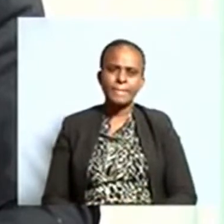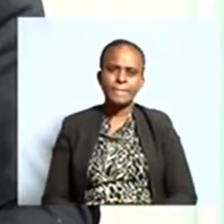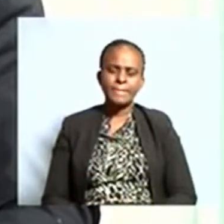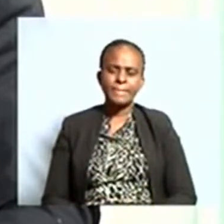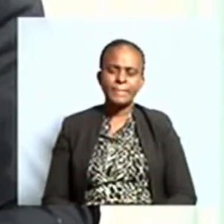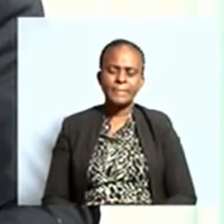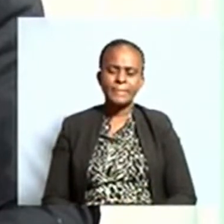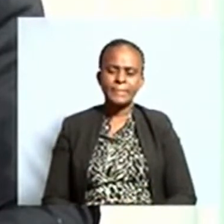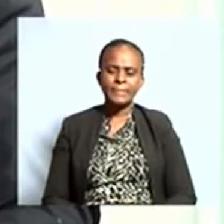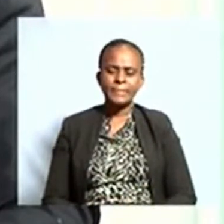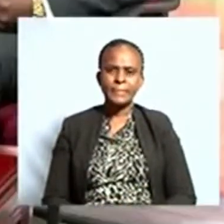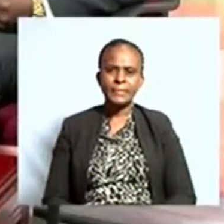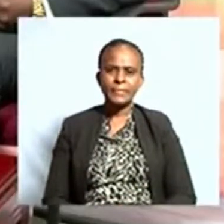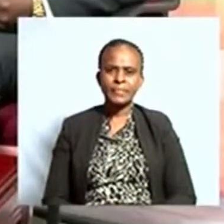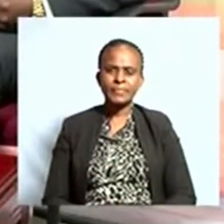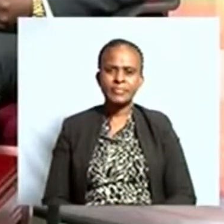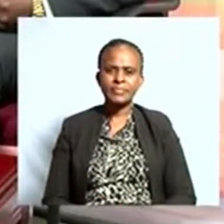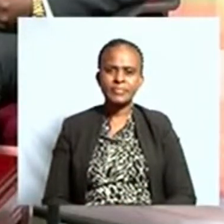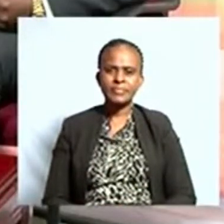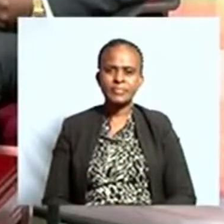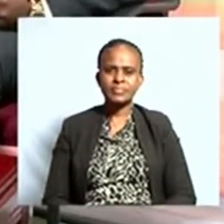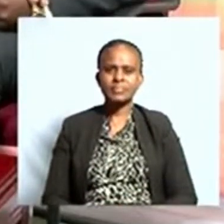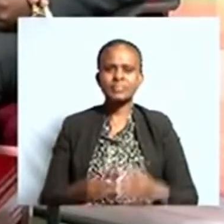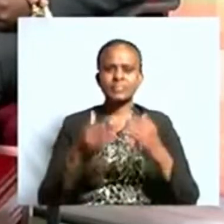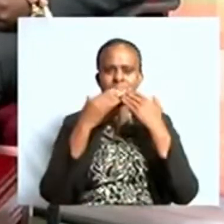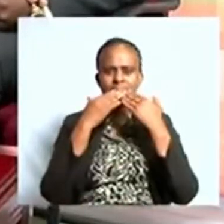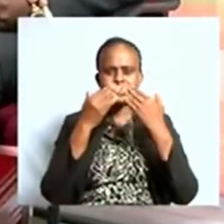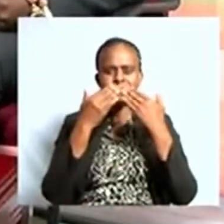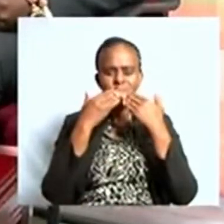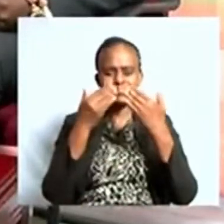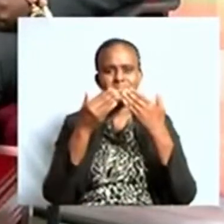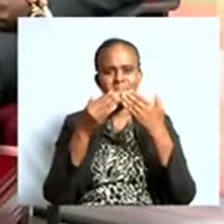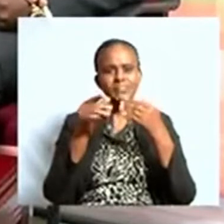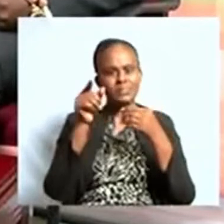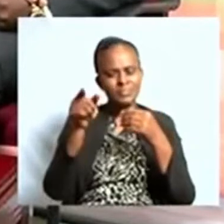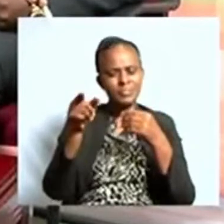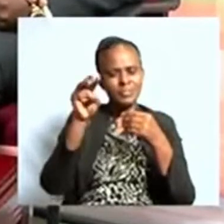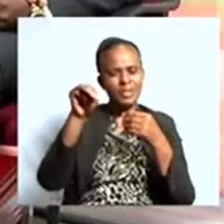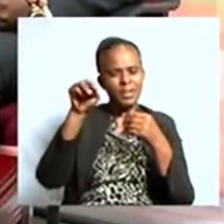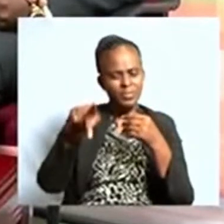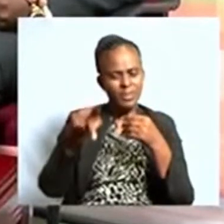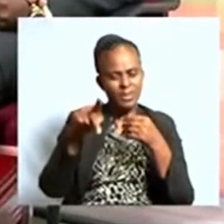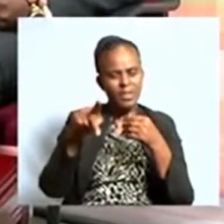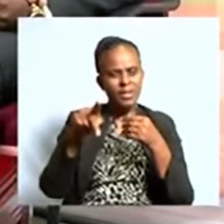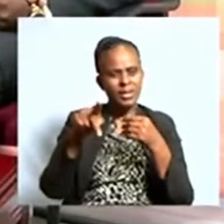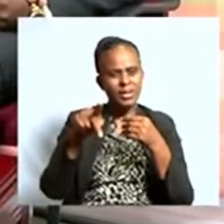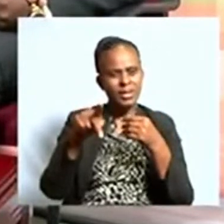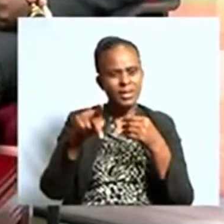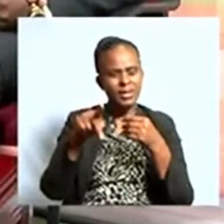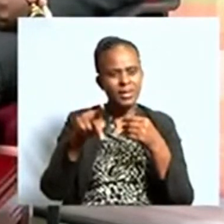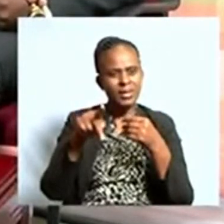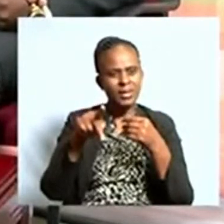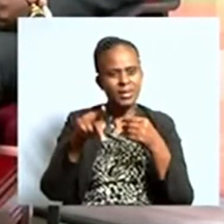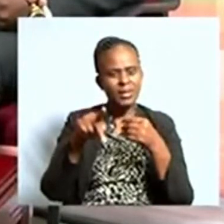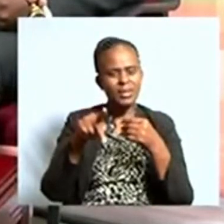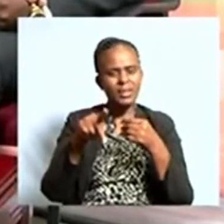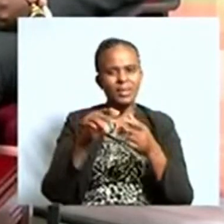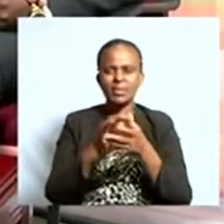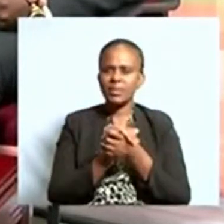Yes, I'm Calvin Tola from Silabombo. I just want to appreciate that MC. I'm Calvin Tola, Karengule Silabombo.